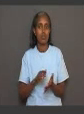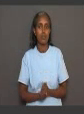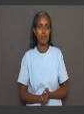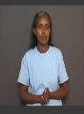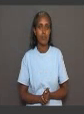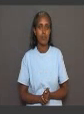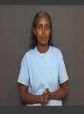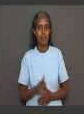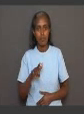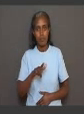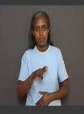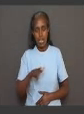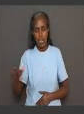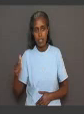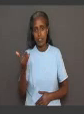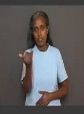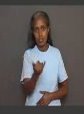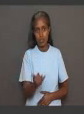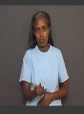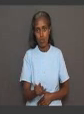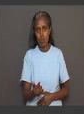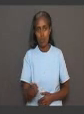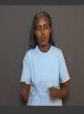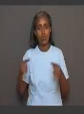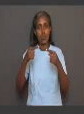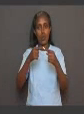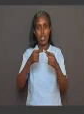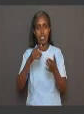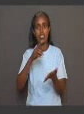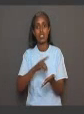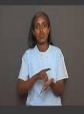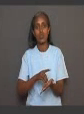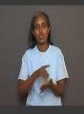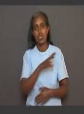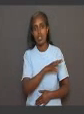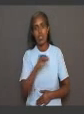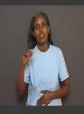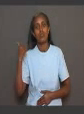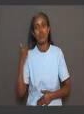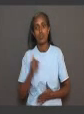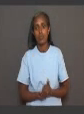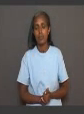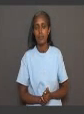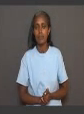A line is drawn to connect the dots, and so on.